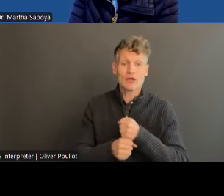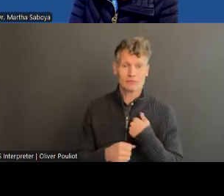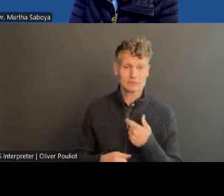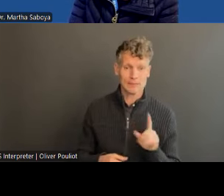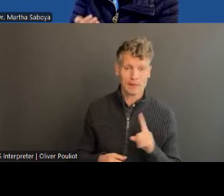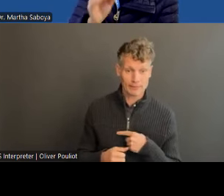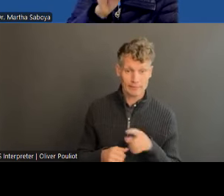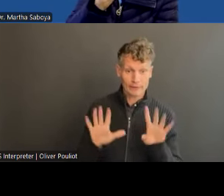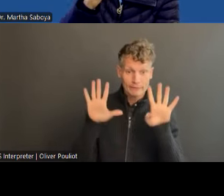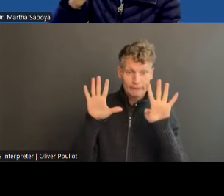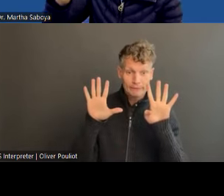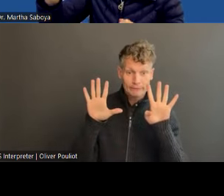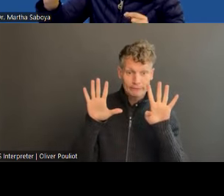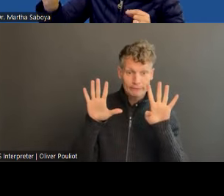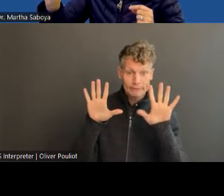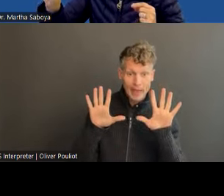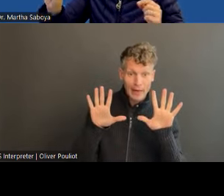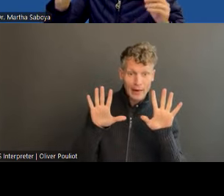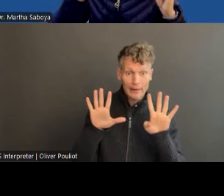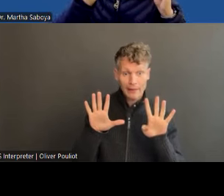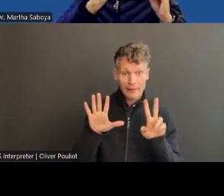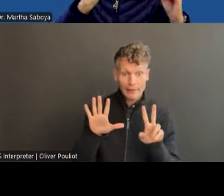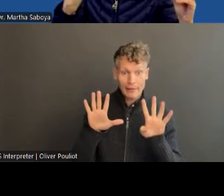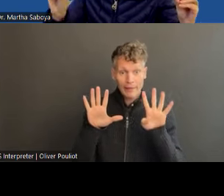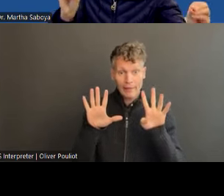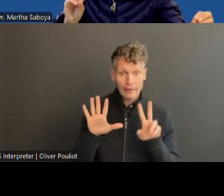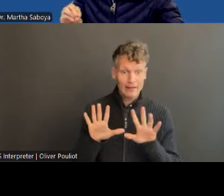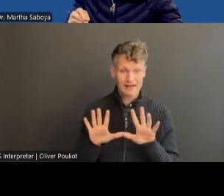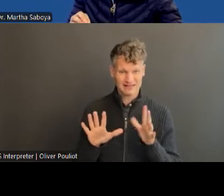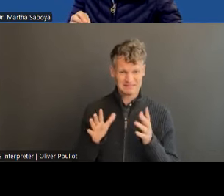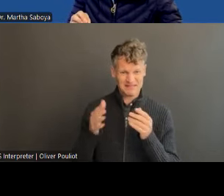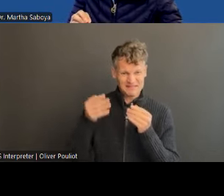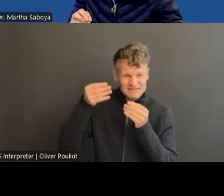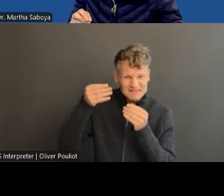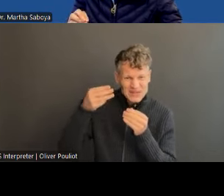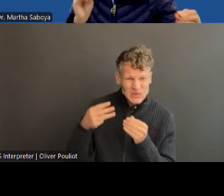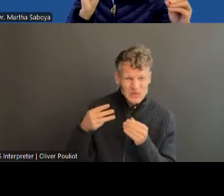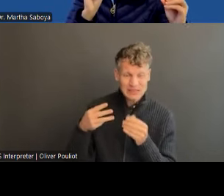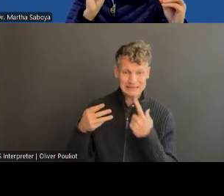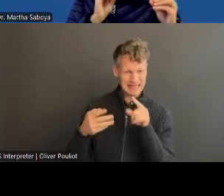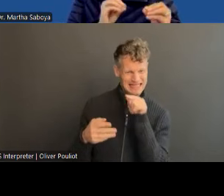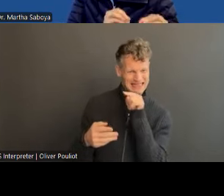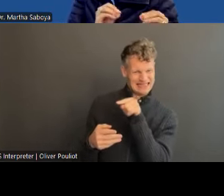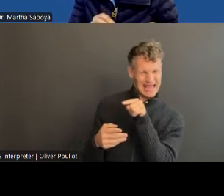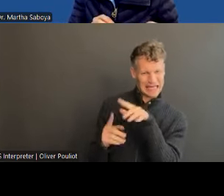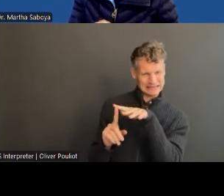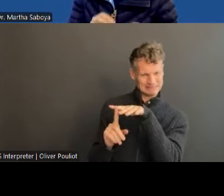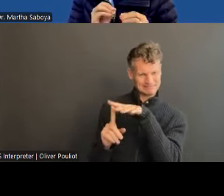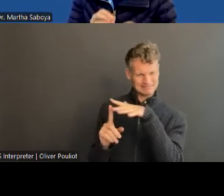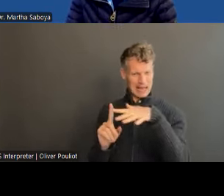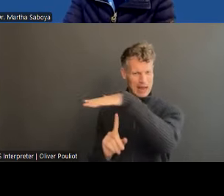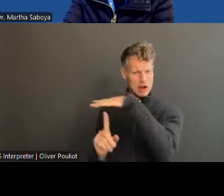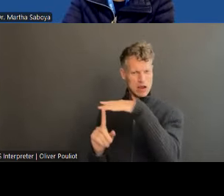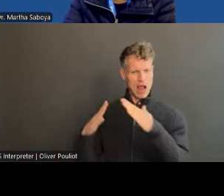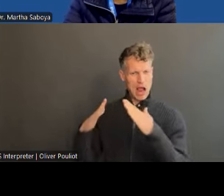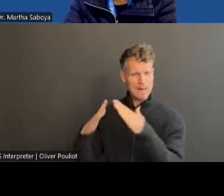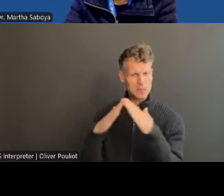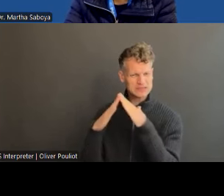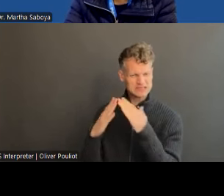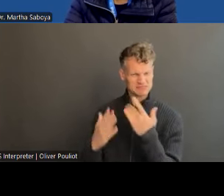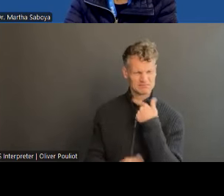Probably they have these groups of population in very specific areas within the country, and in some cases it's very